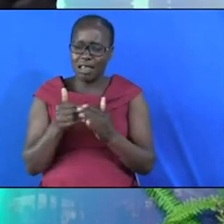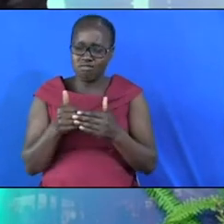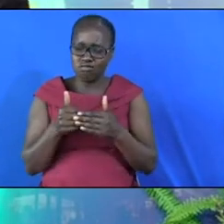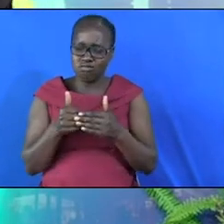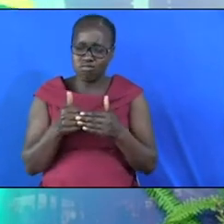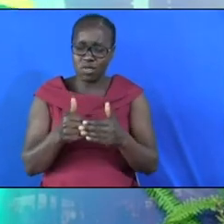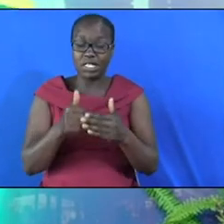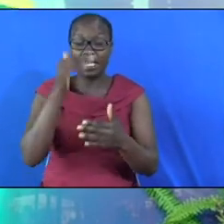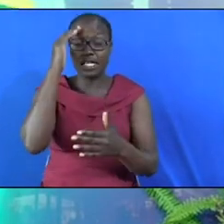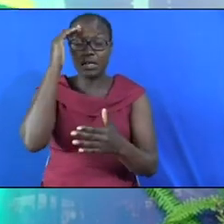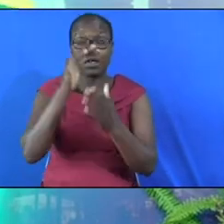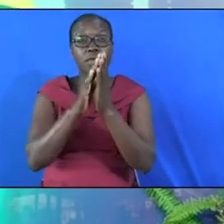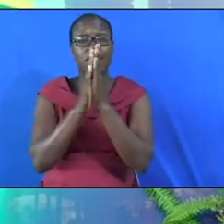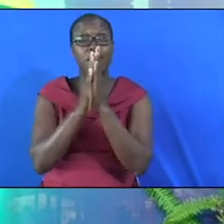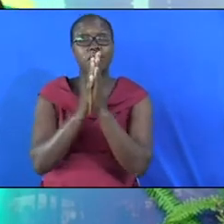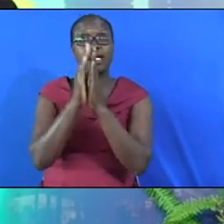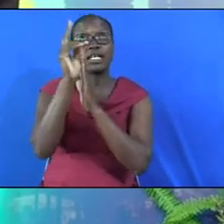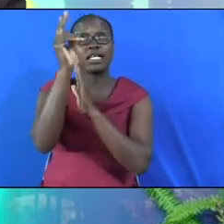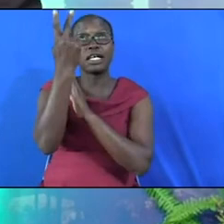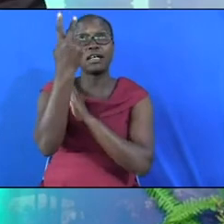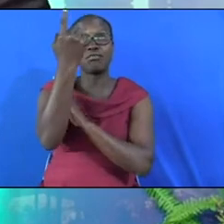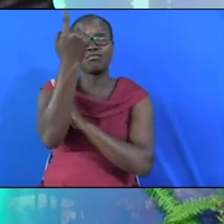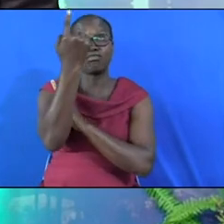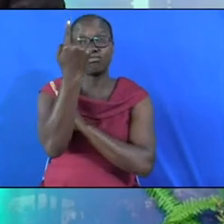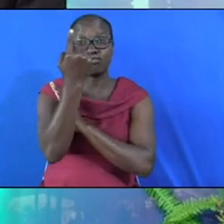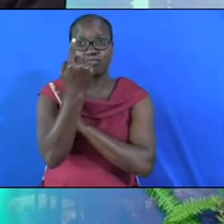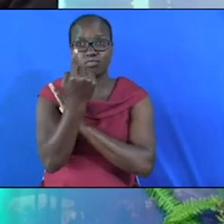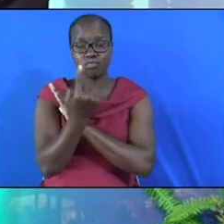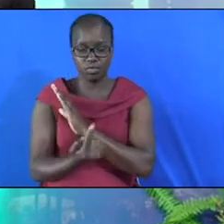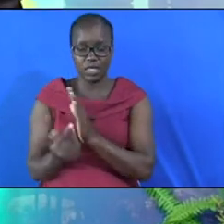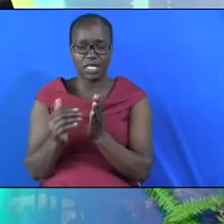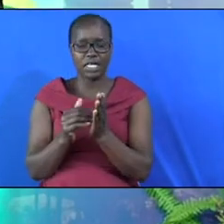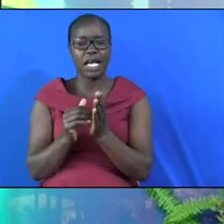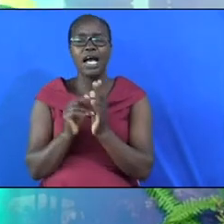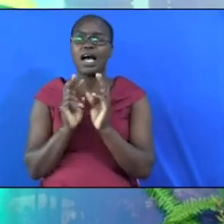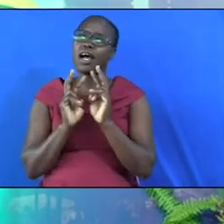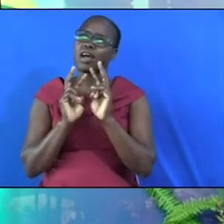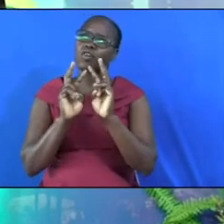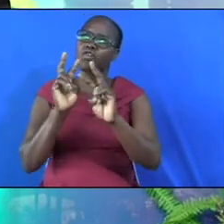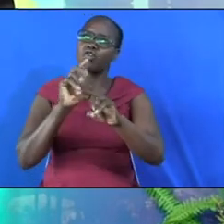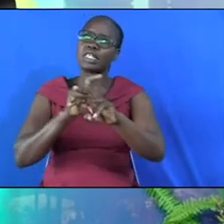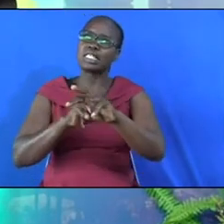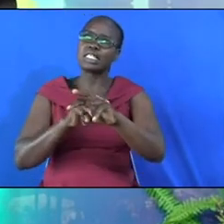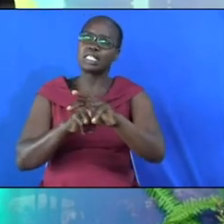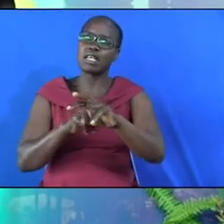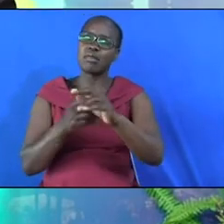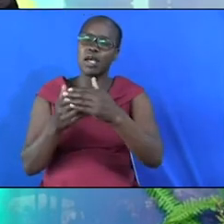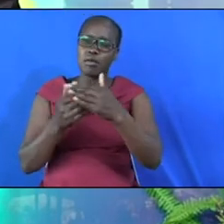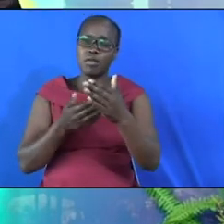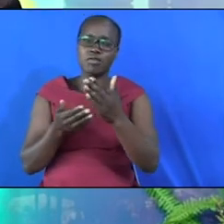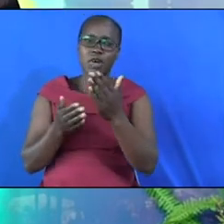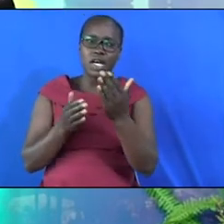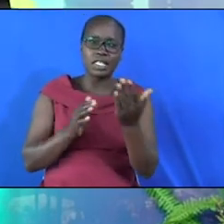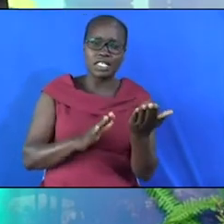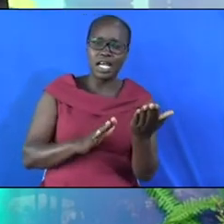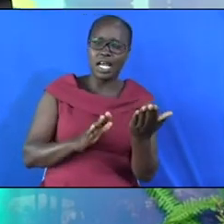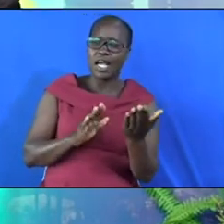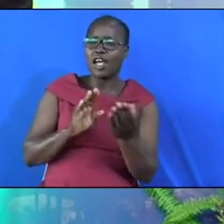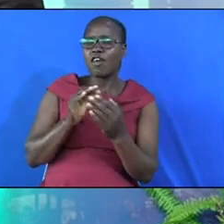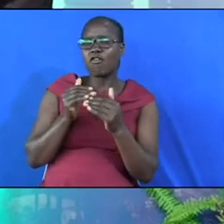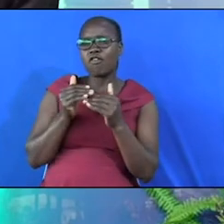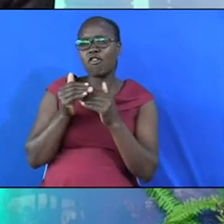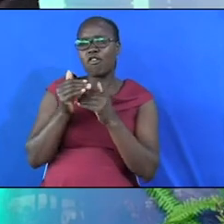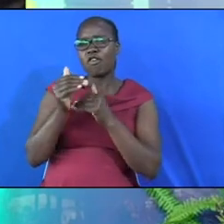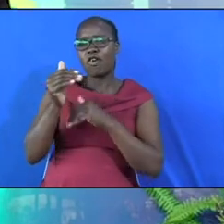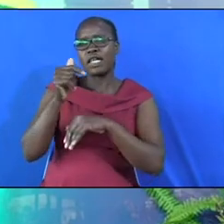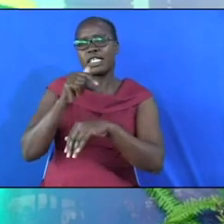that Christ was to come for the second time. Adam looked forward to the time, though he died, he looked forward to the time